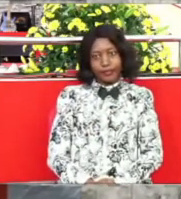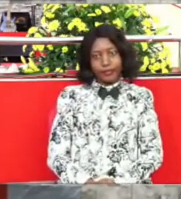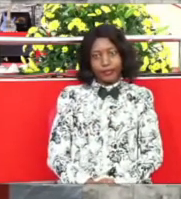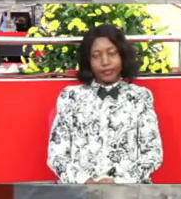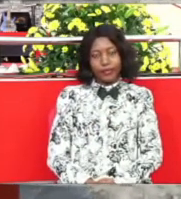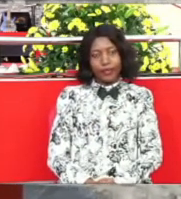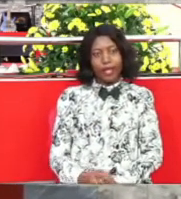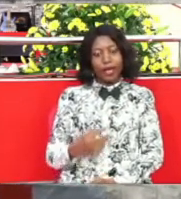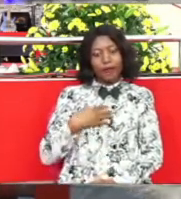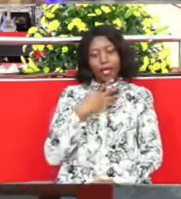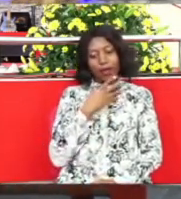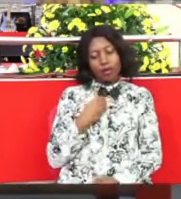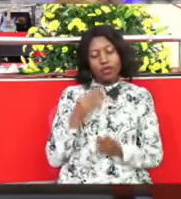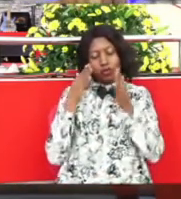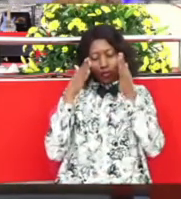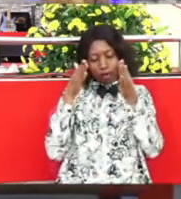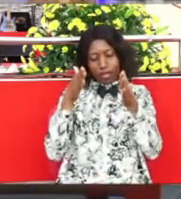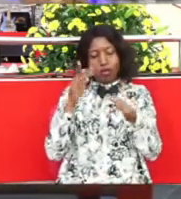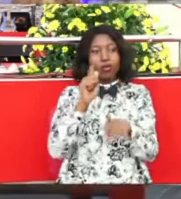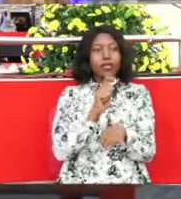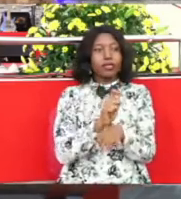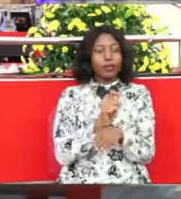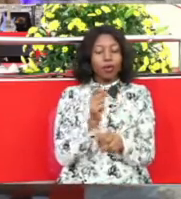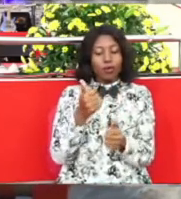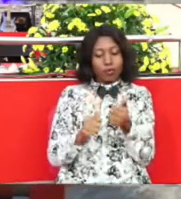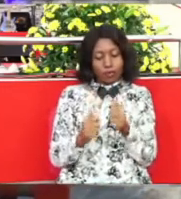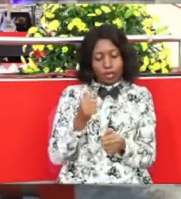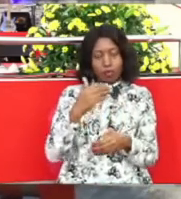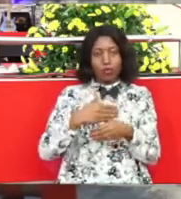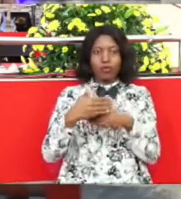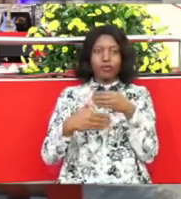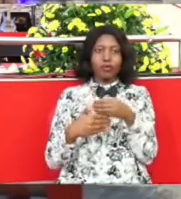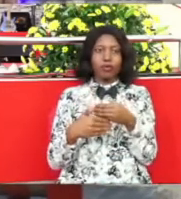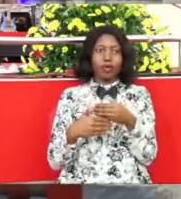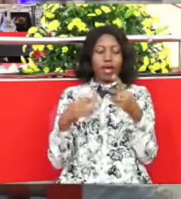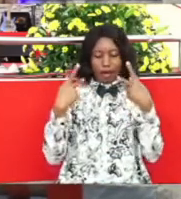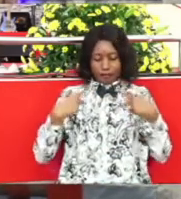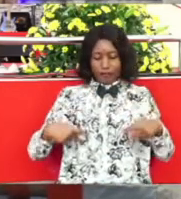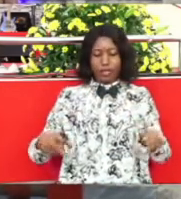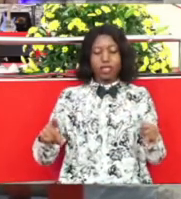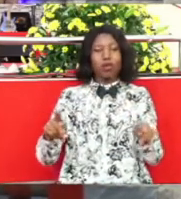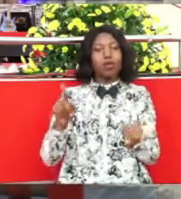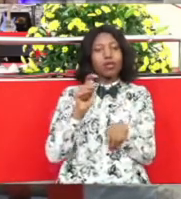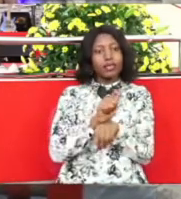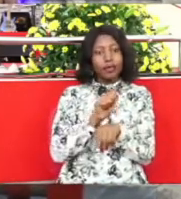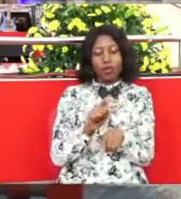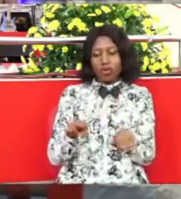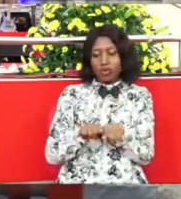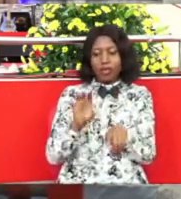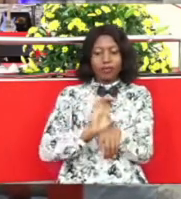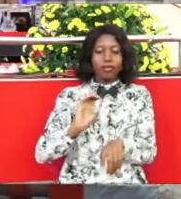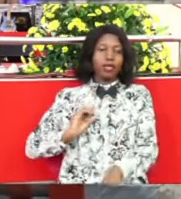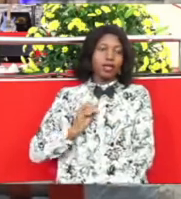I want us to look at a temple that was built. A physical temple like what we are in today. Hekalu ambayo ilijengwa ambayo